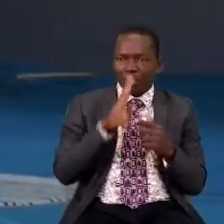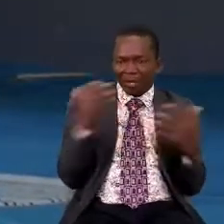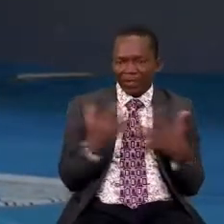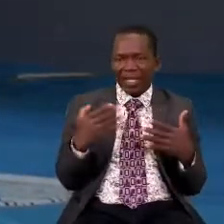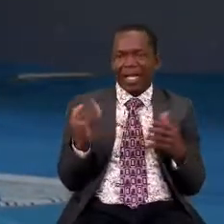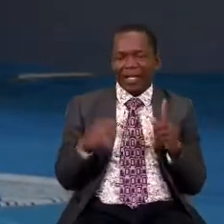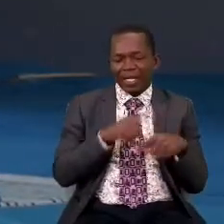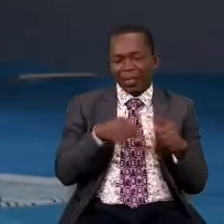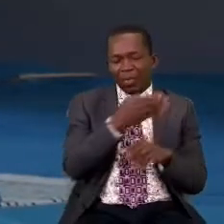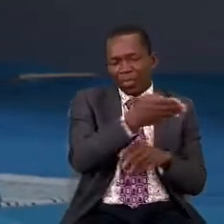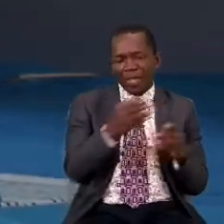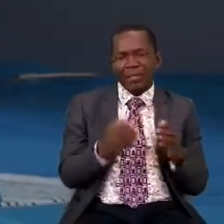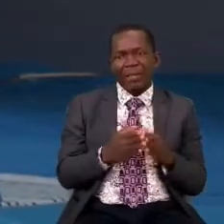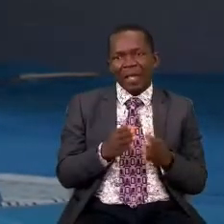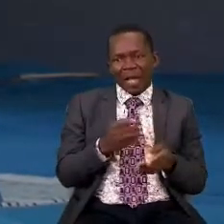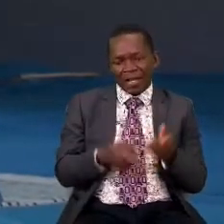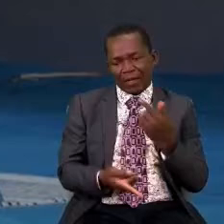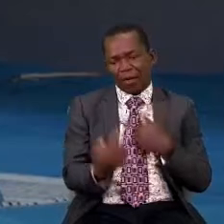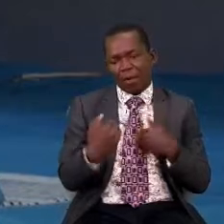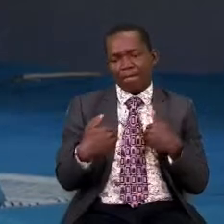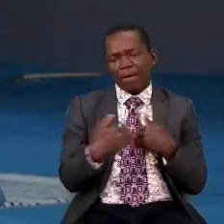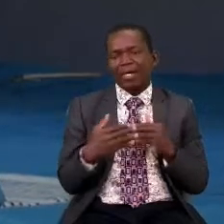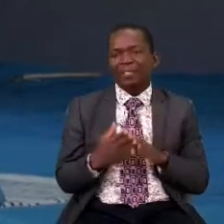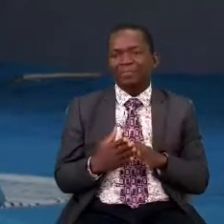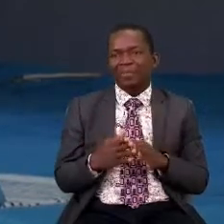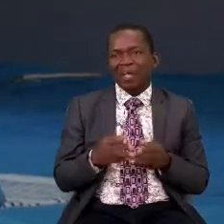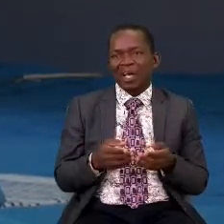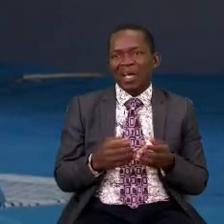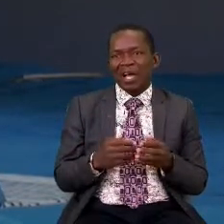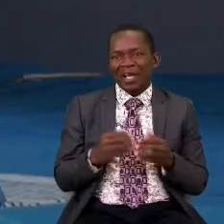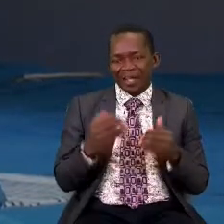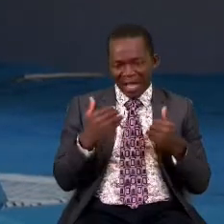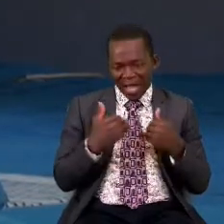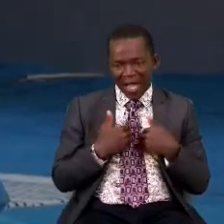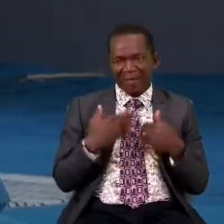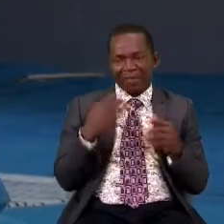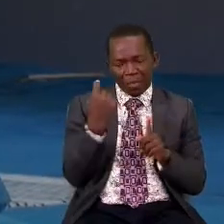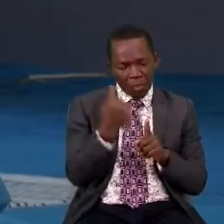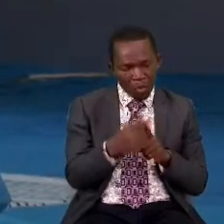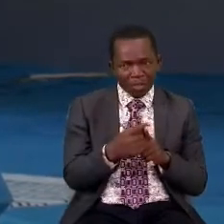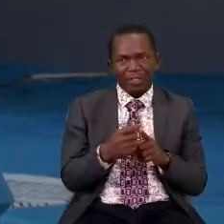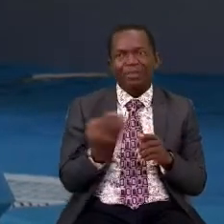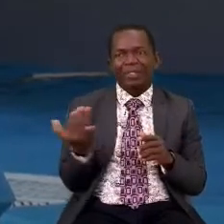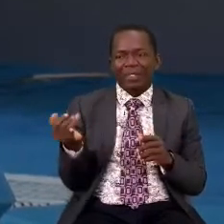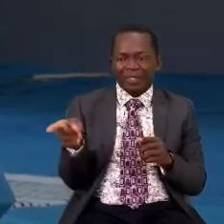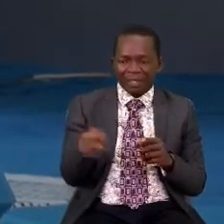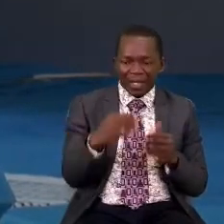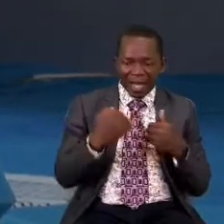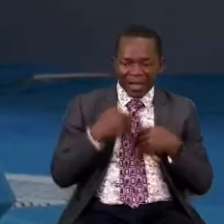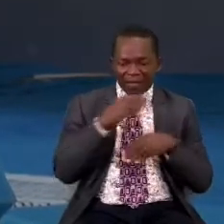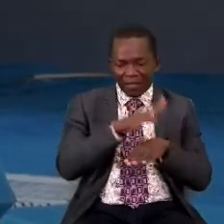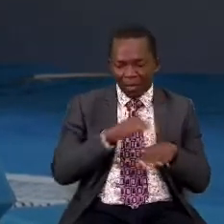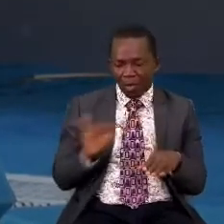they have the calling, but because that man, look at his stature, that man, look at his